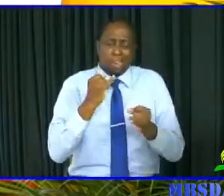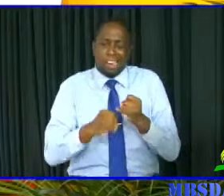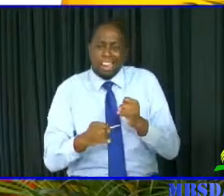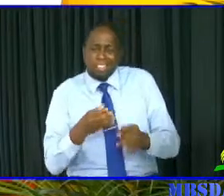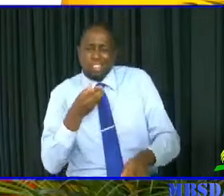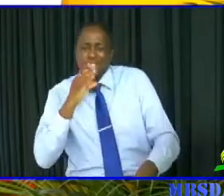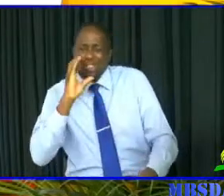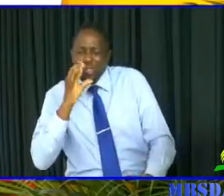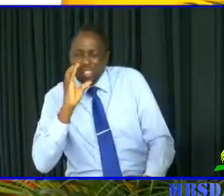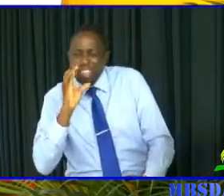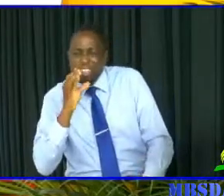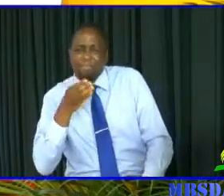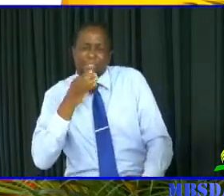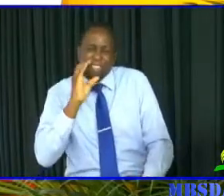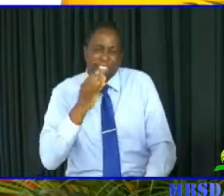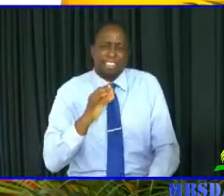drink